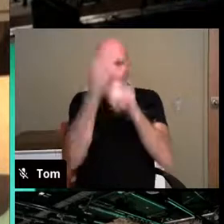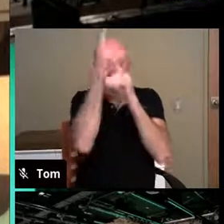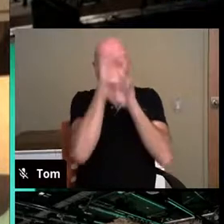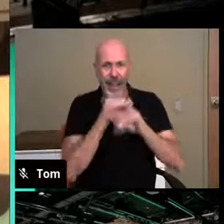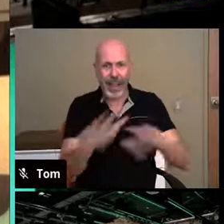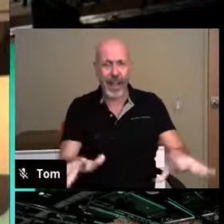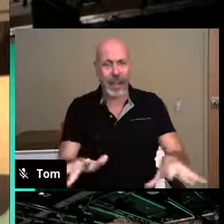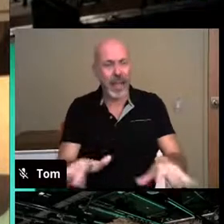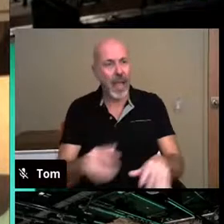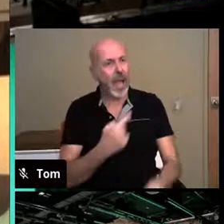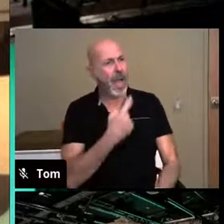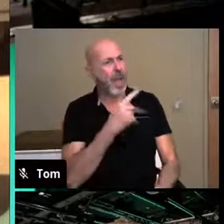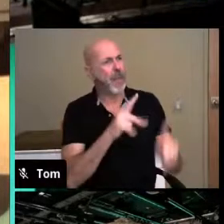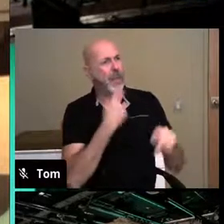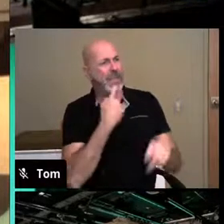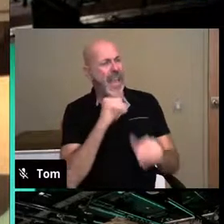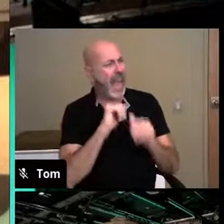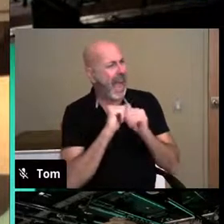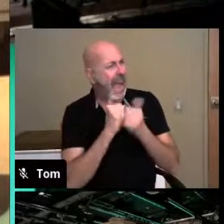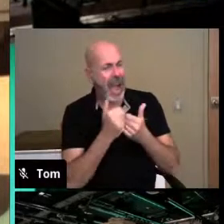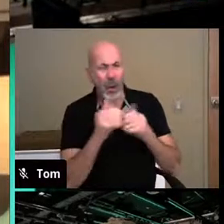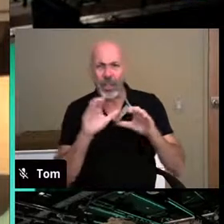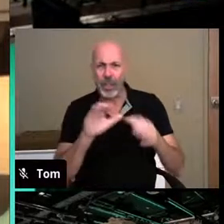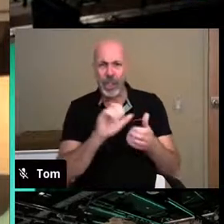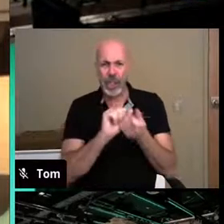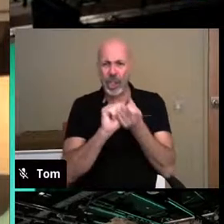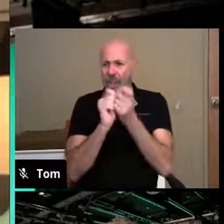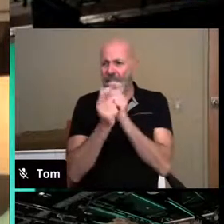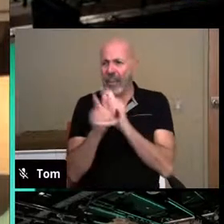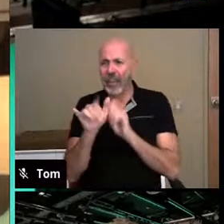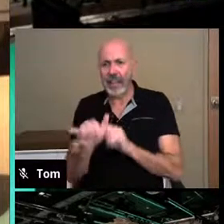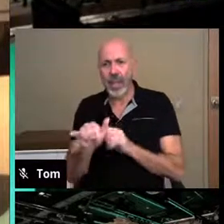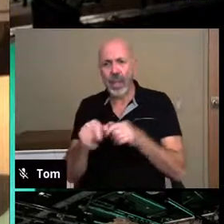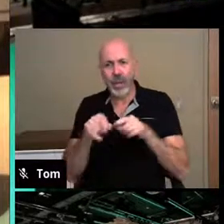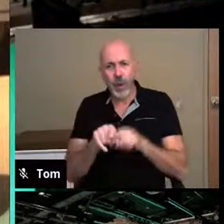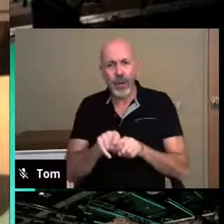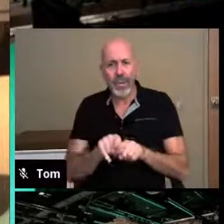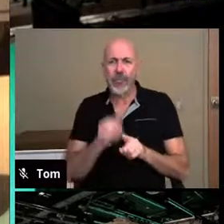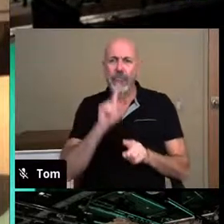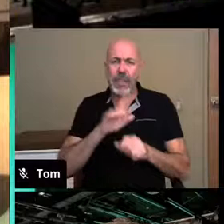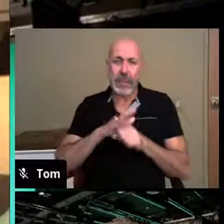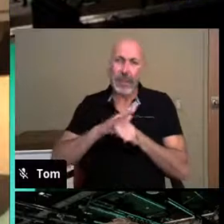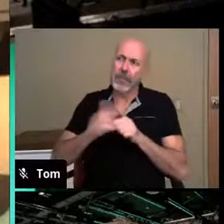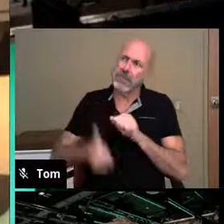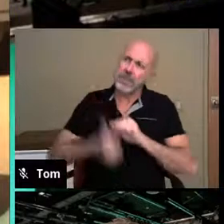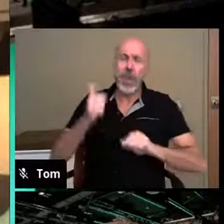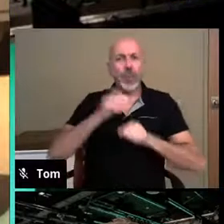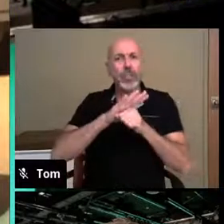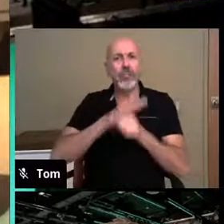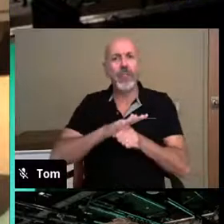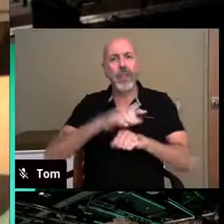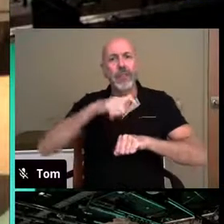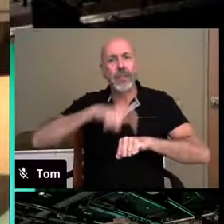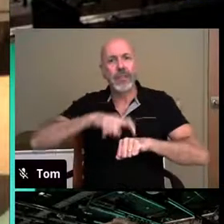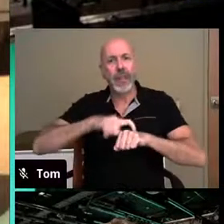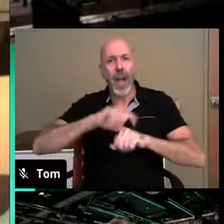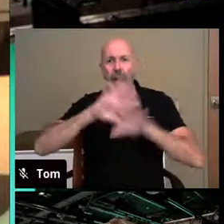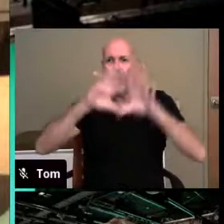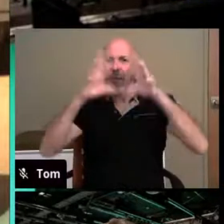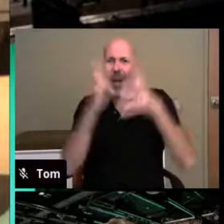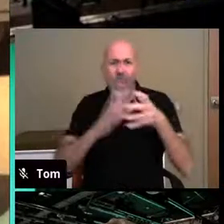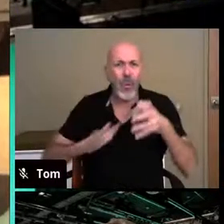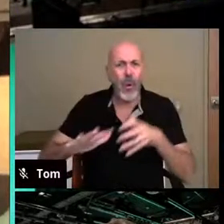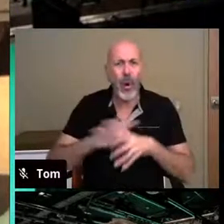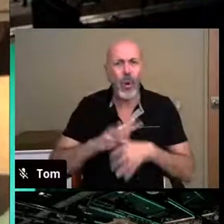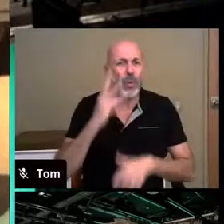how on earth did he make that transformation during one of the most stressful, probably the most stressful time globally that we've